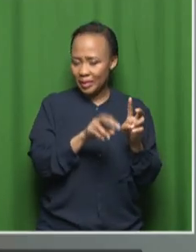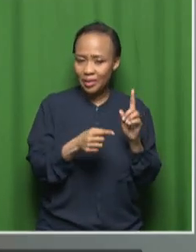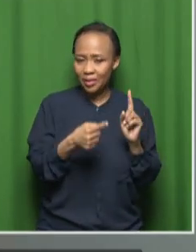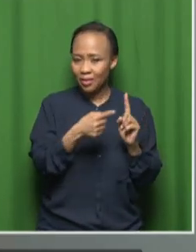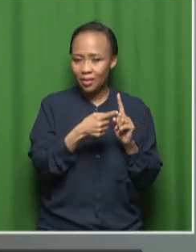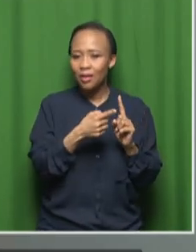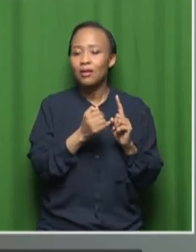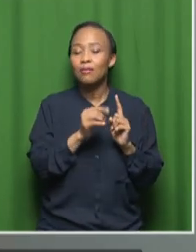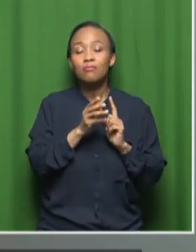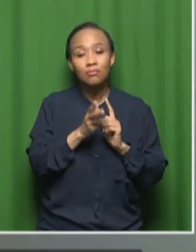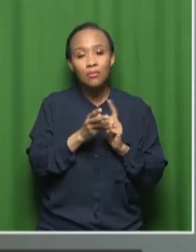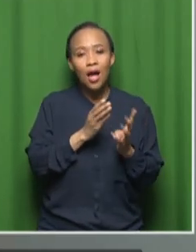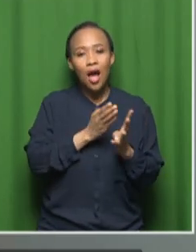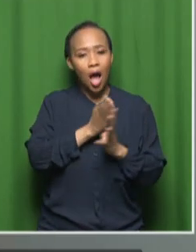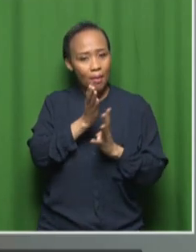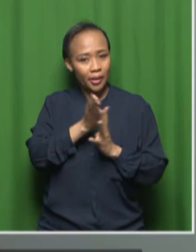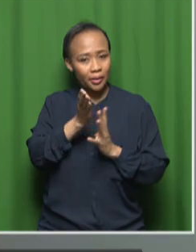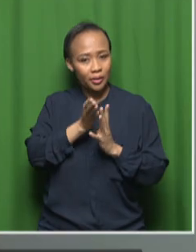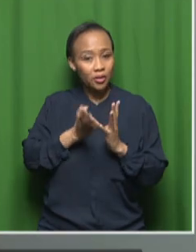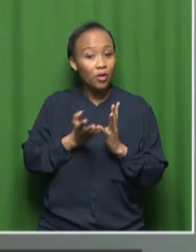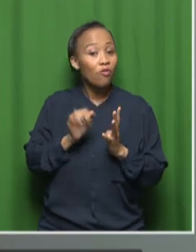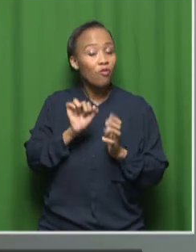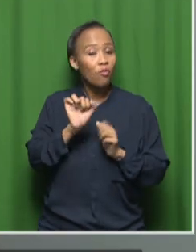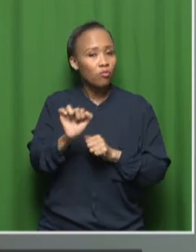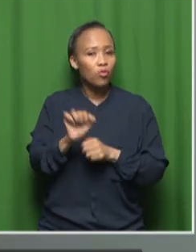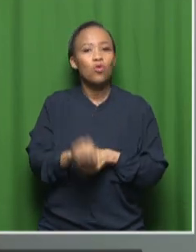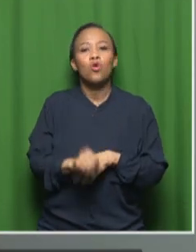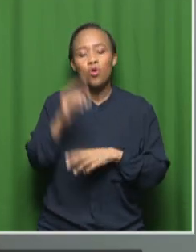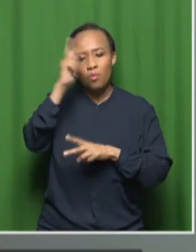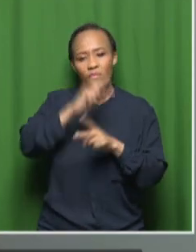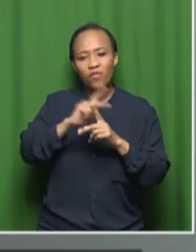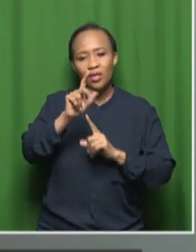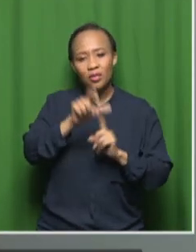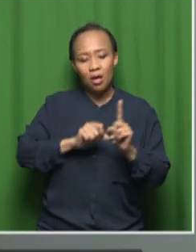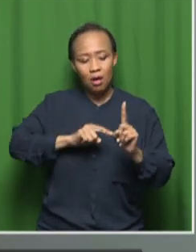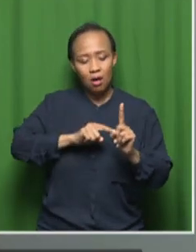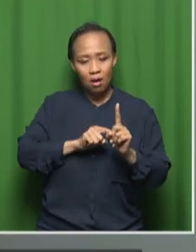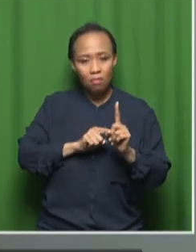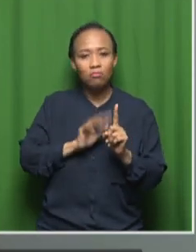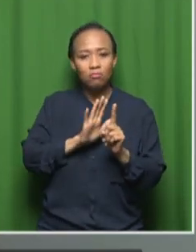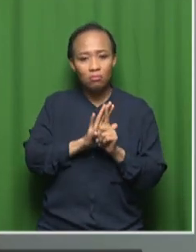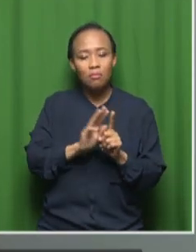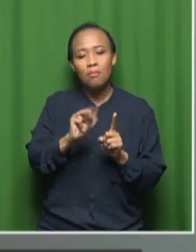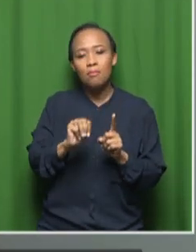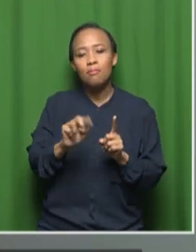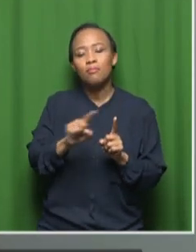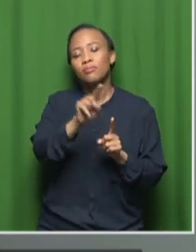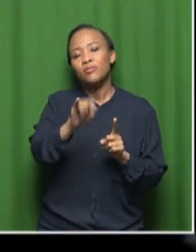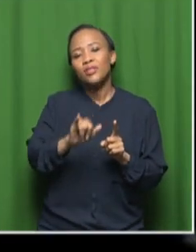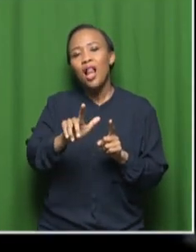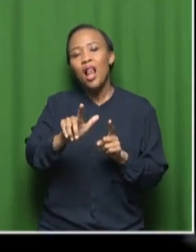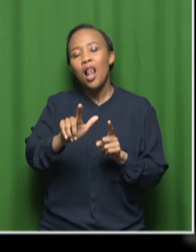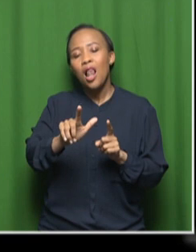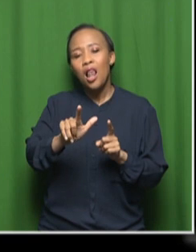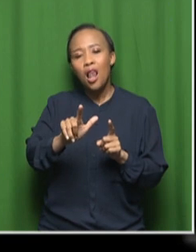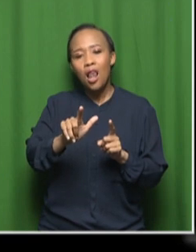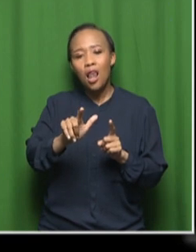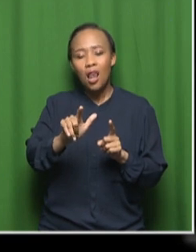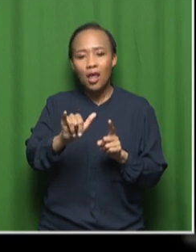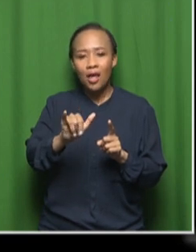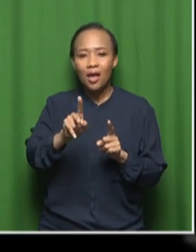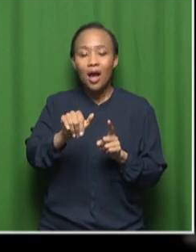the elements of Professor Mzilikazi Khumalo's work that will be highlighted during this concert, what's going to be that focus